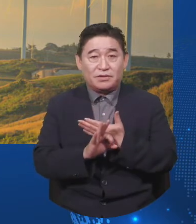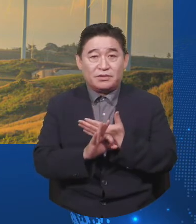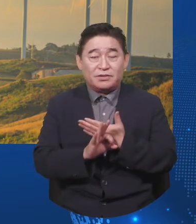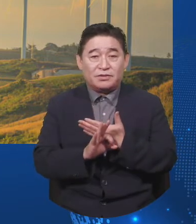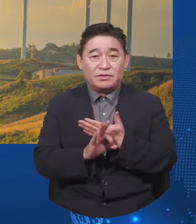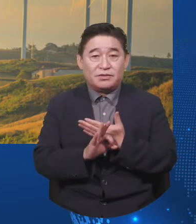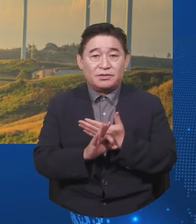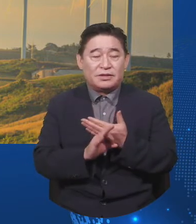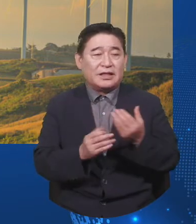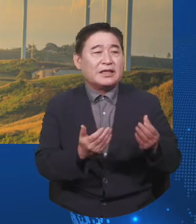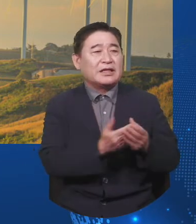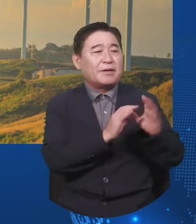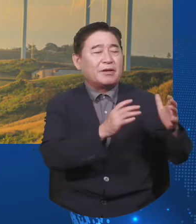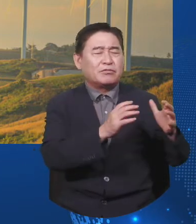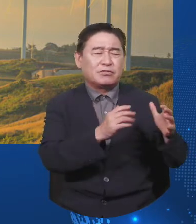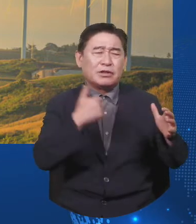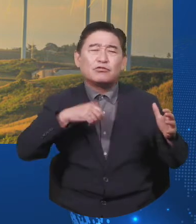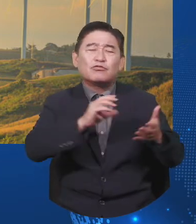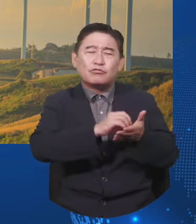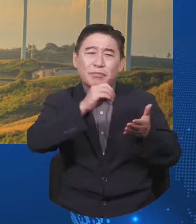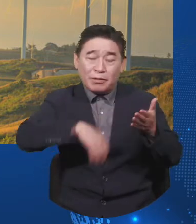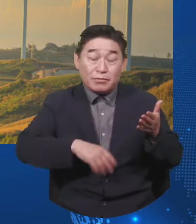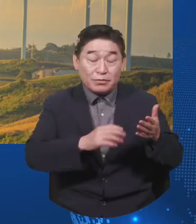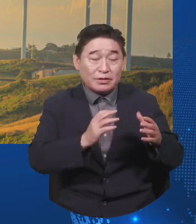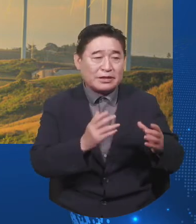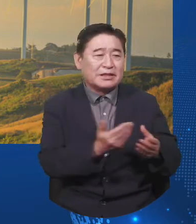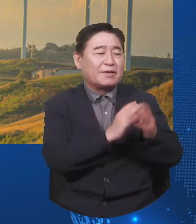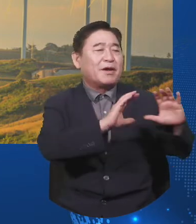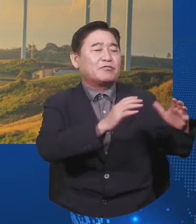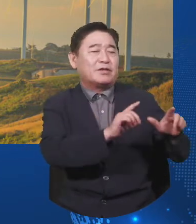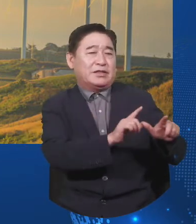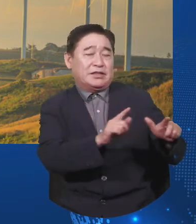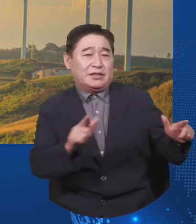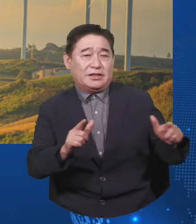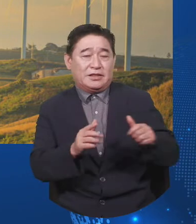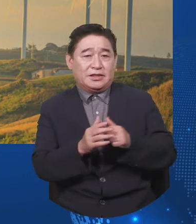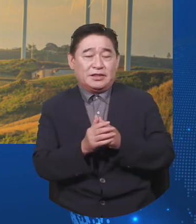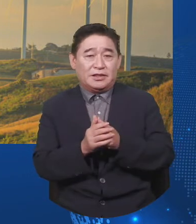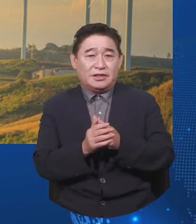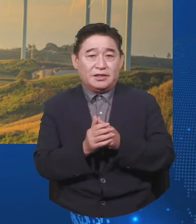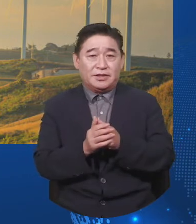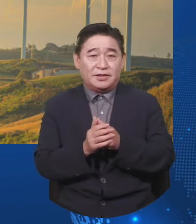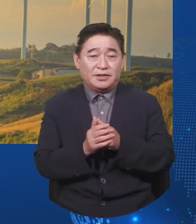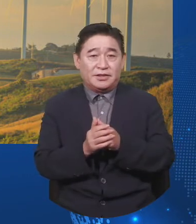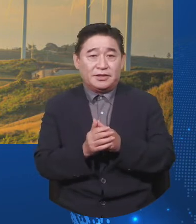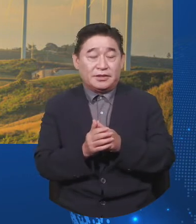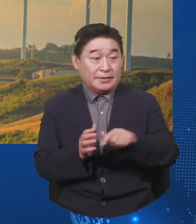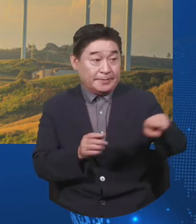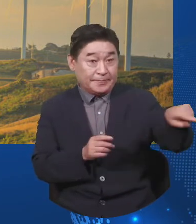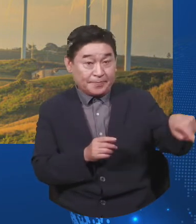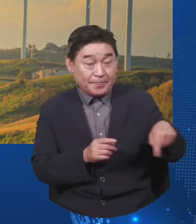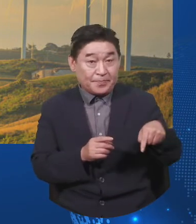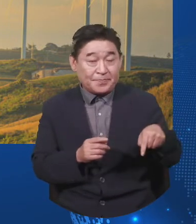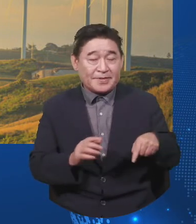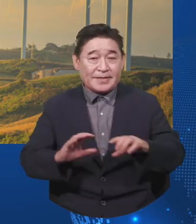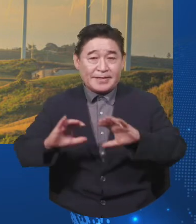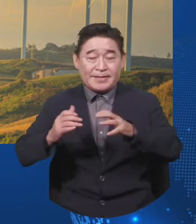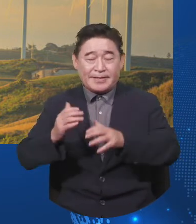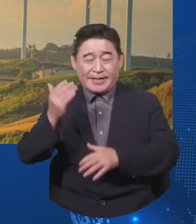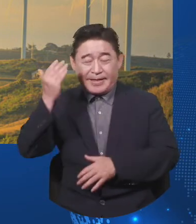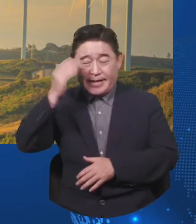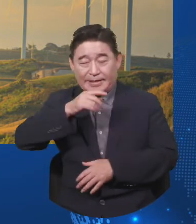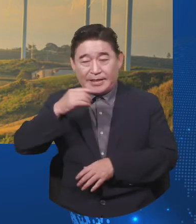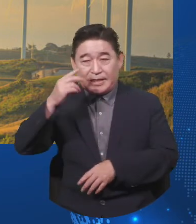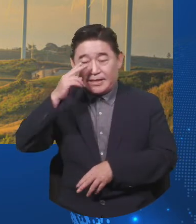China, have contributed only around 10% of the global issuance of clean energy-related debt.